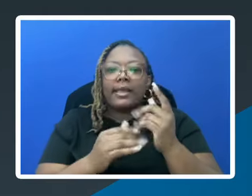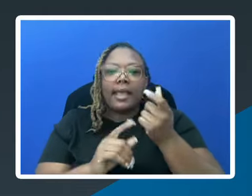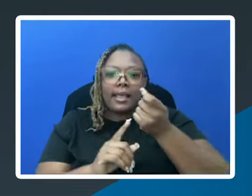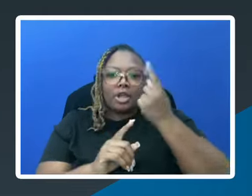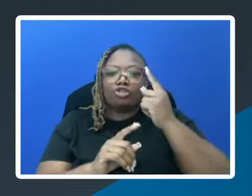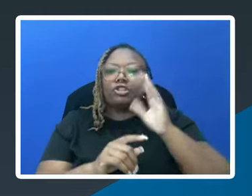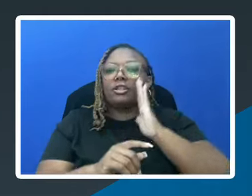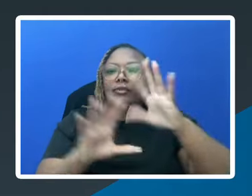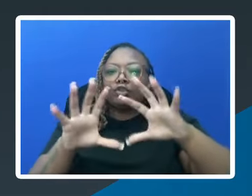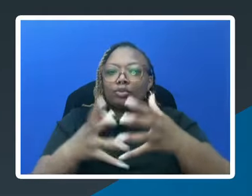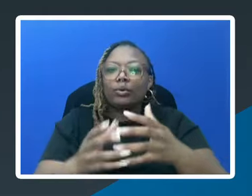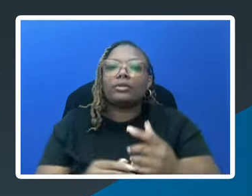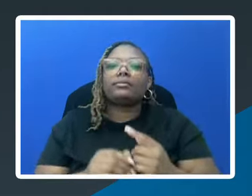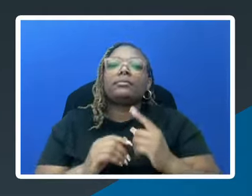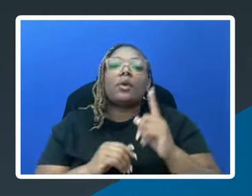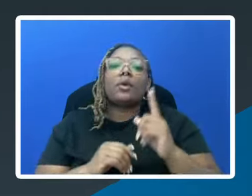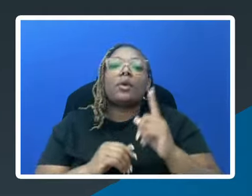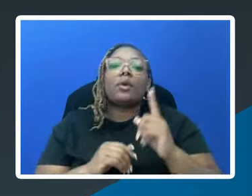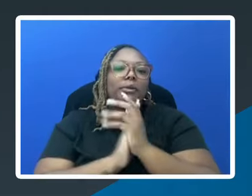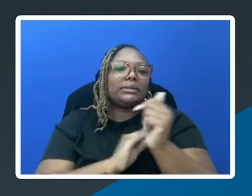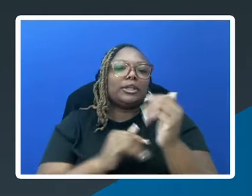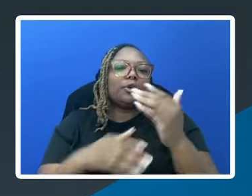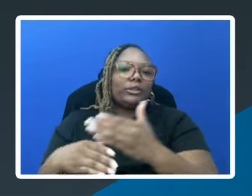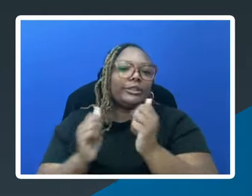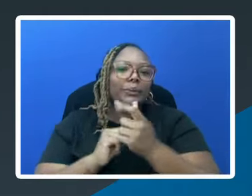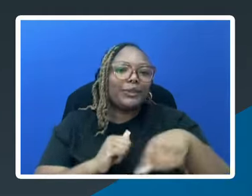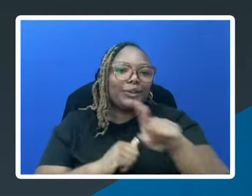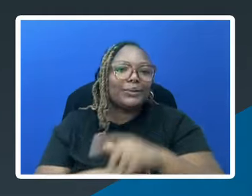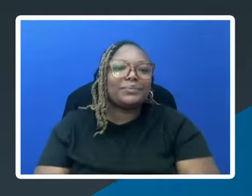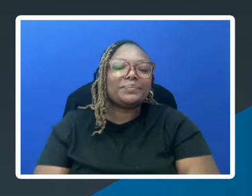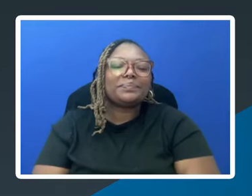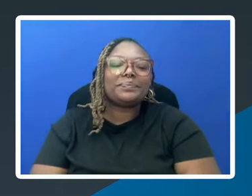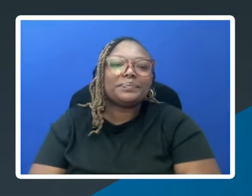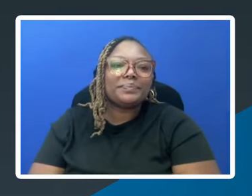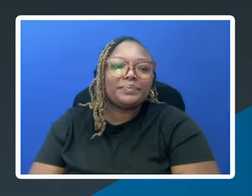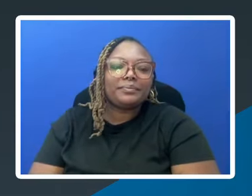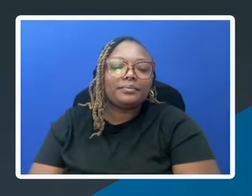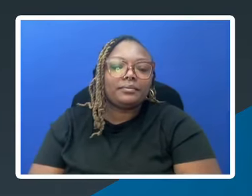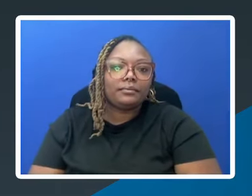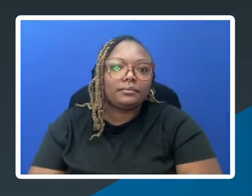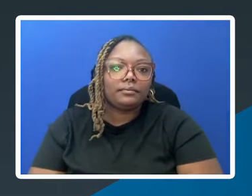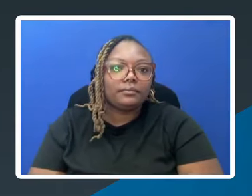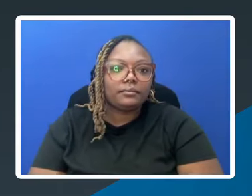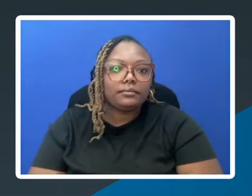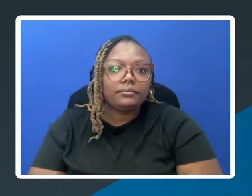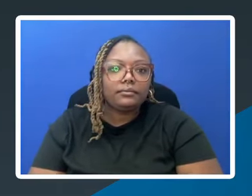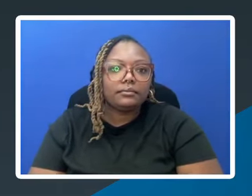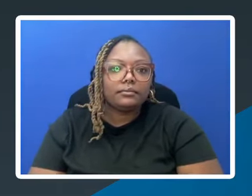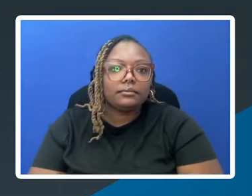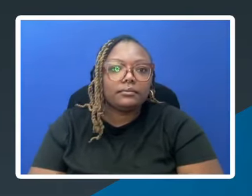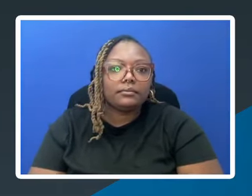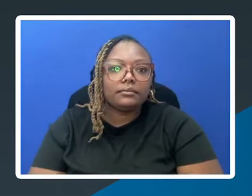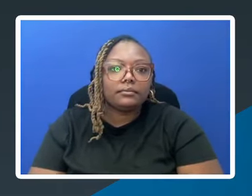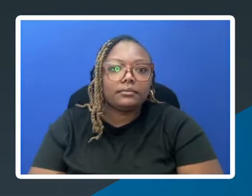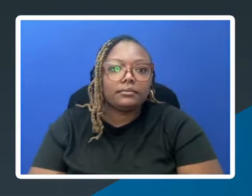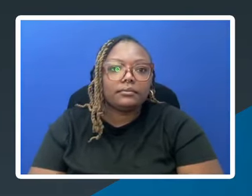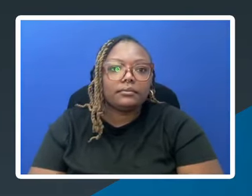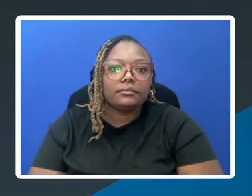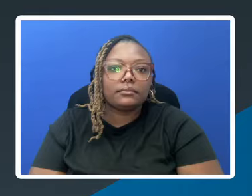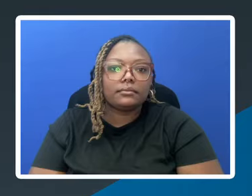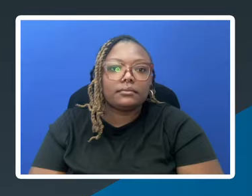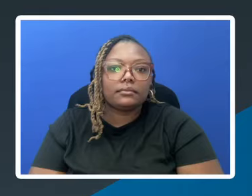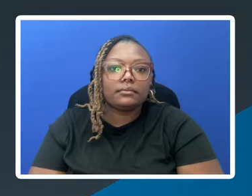more skill with you here, and I'll end with a final thought after that. We need to learn how to put AI into